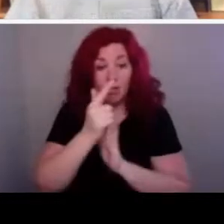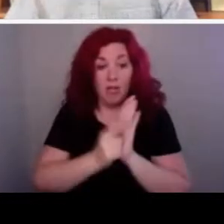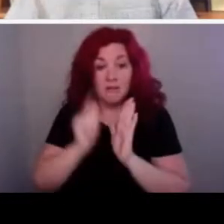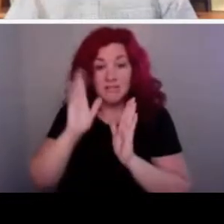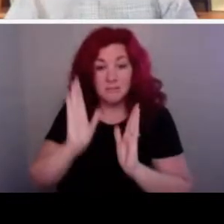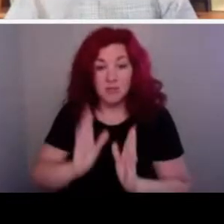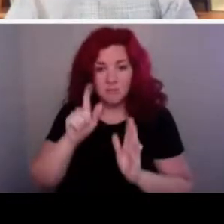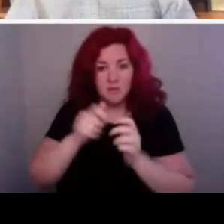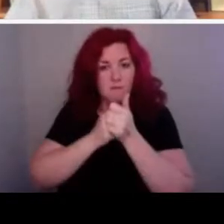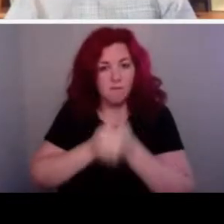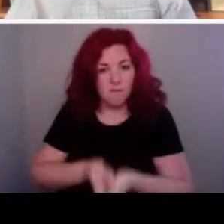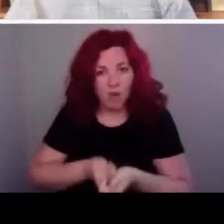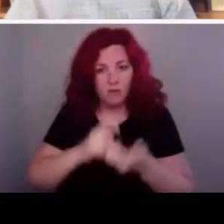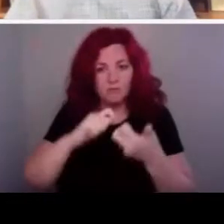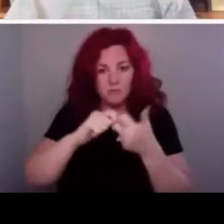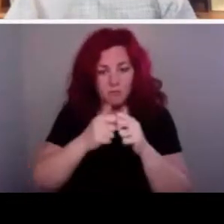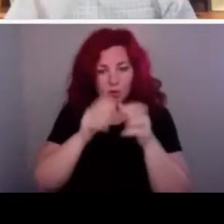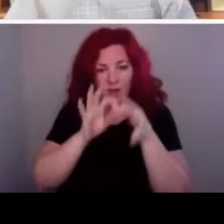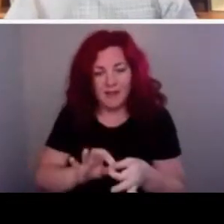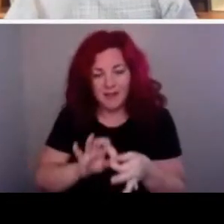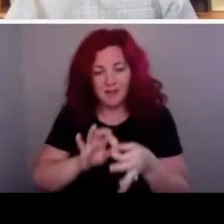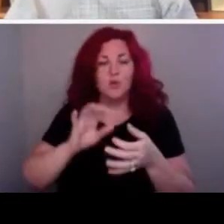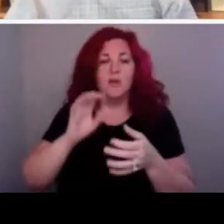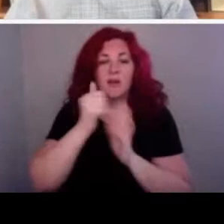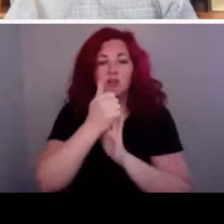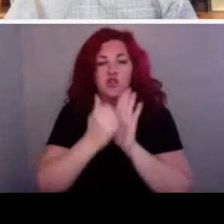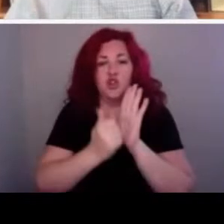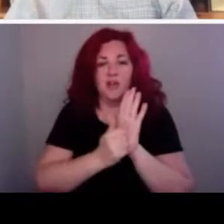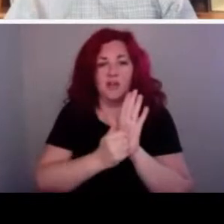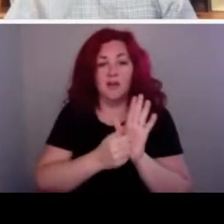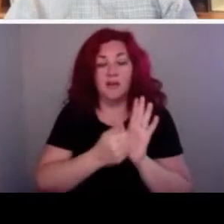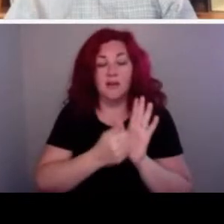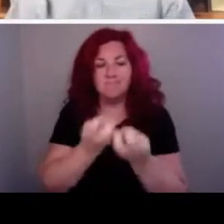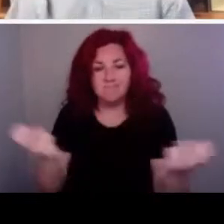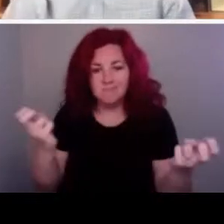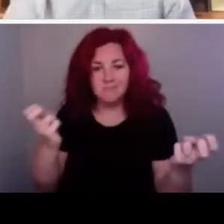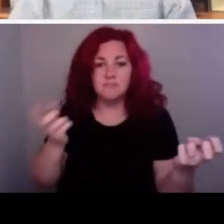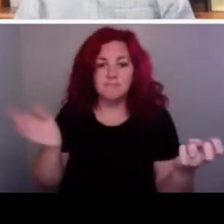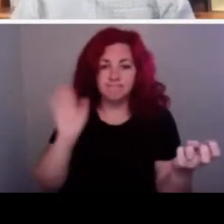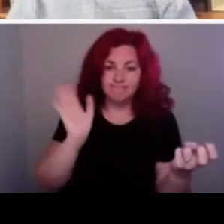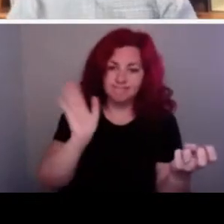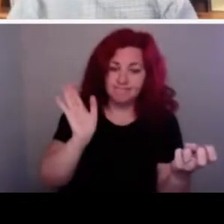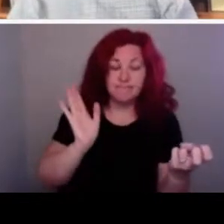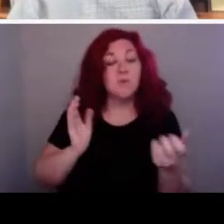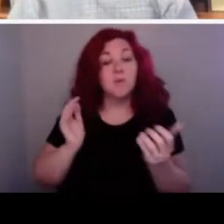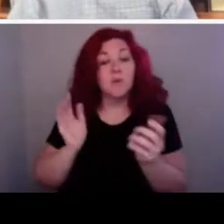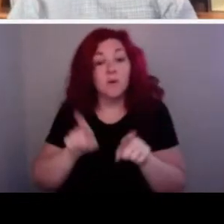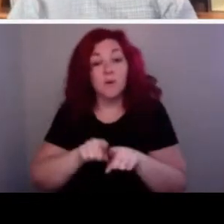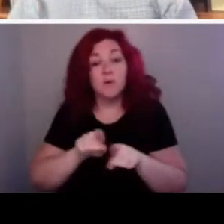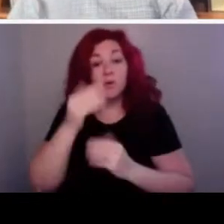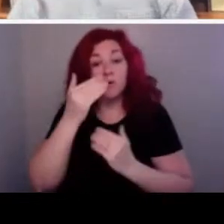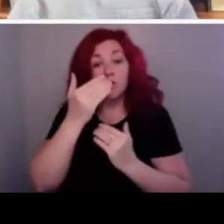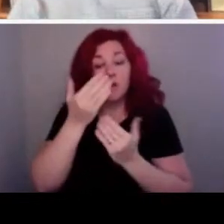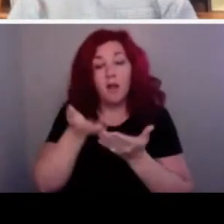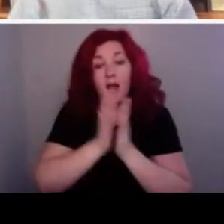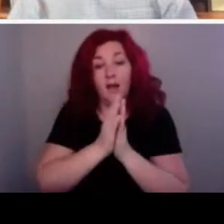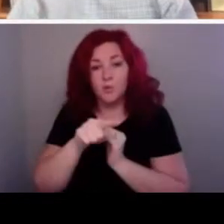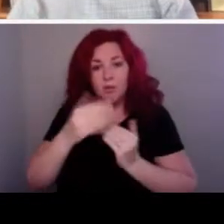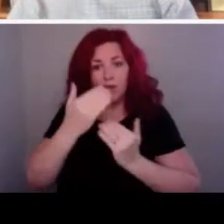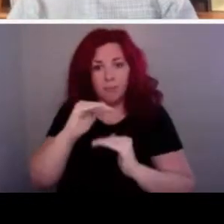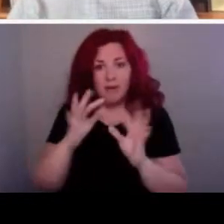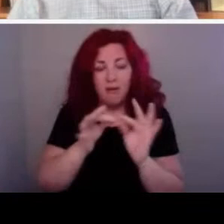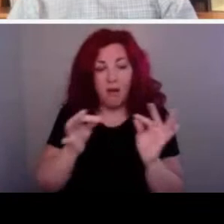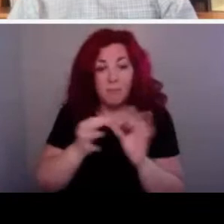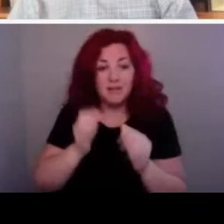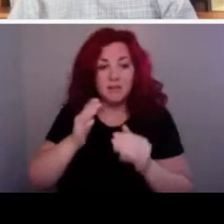on the posted agenda which is before the commission speakers are also requested to limit their comments to approximately two minutes the two